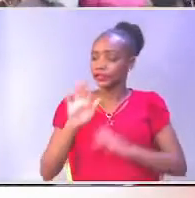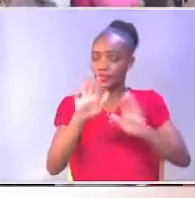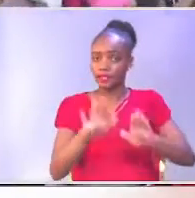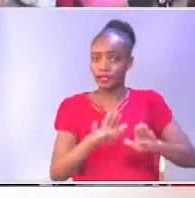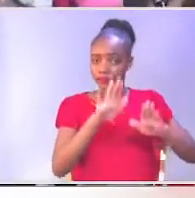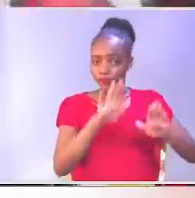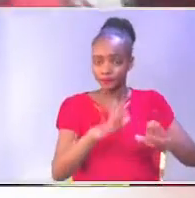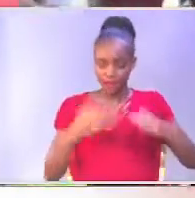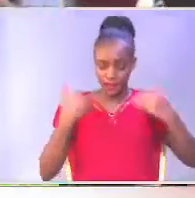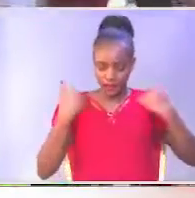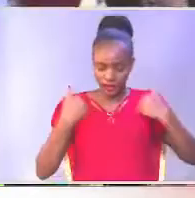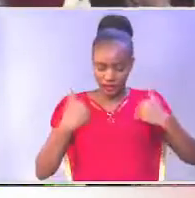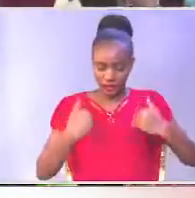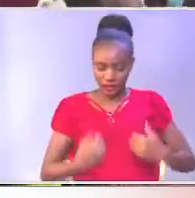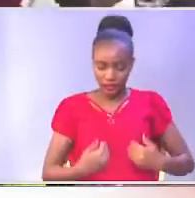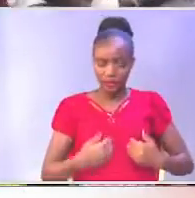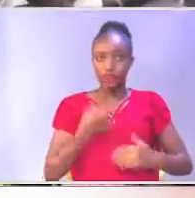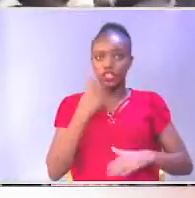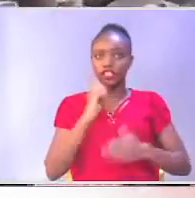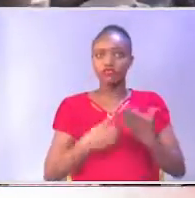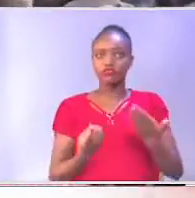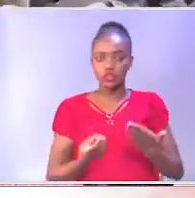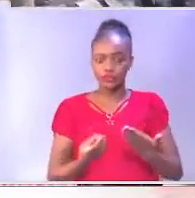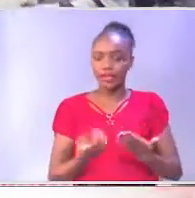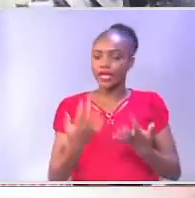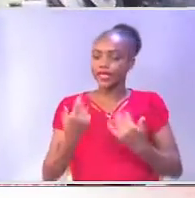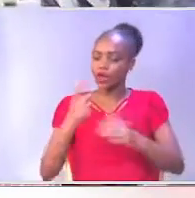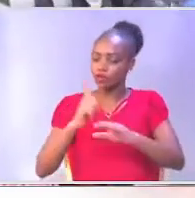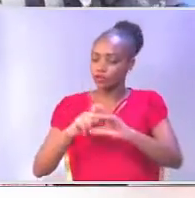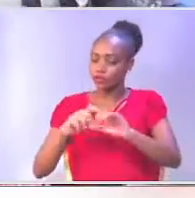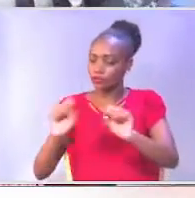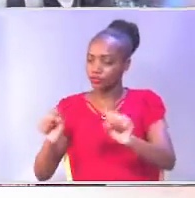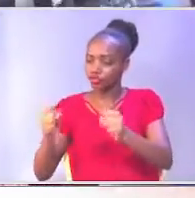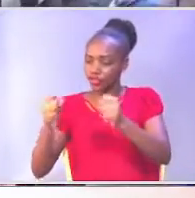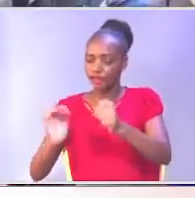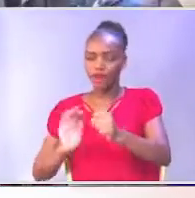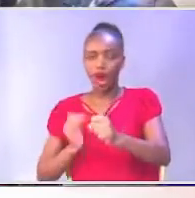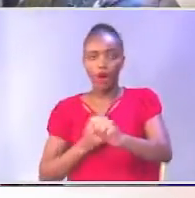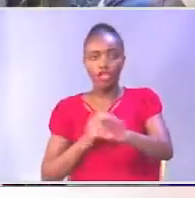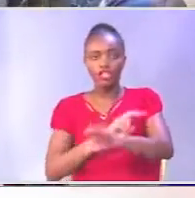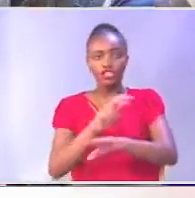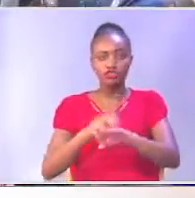nilisema harakati ya ukombozi wa tatu wa Kenya umeanza.